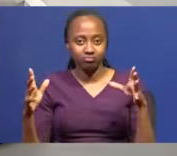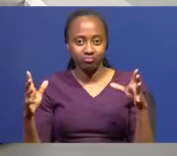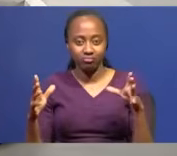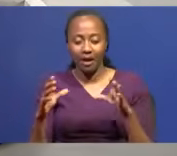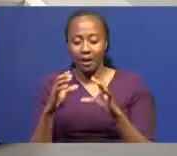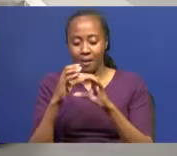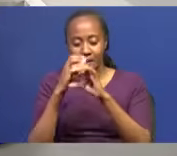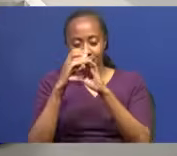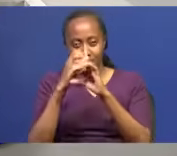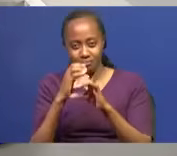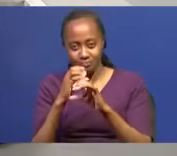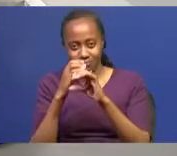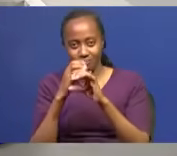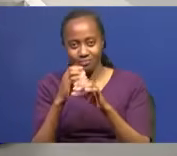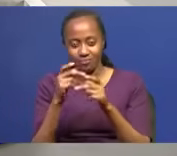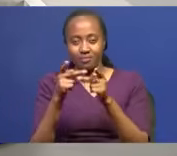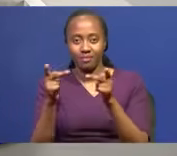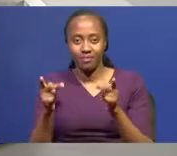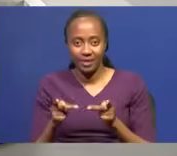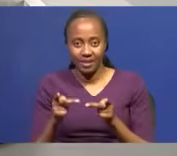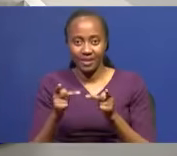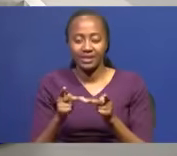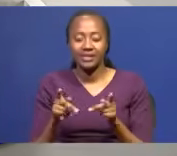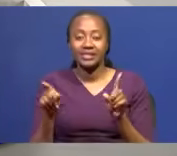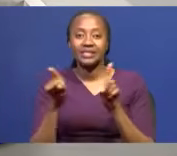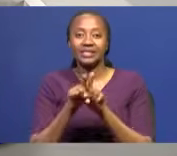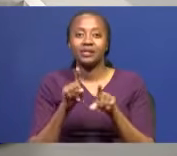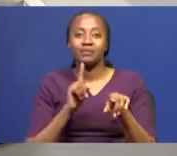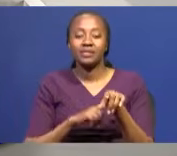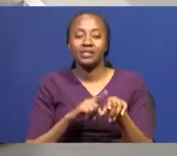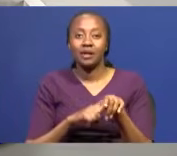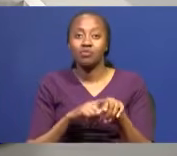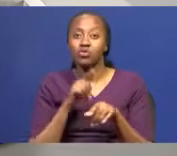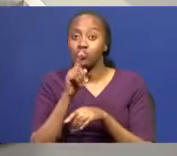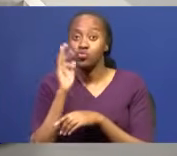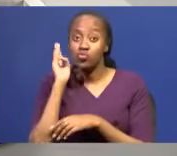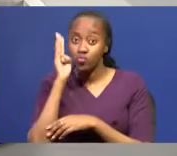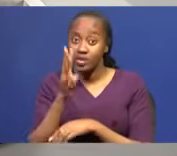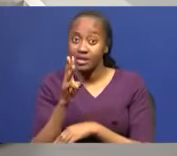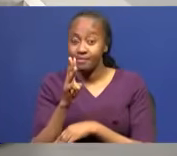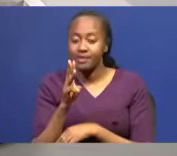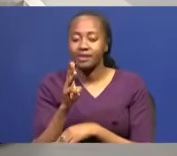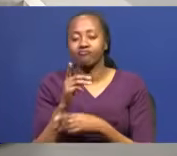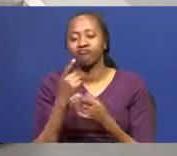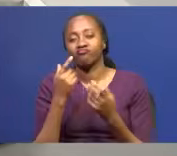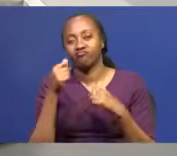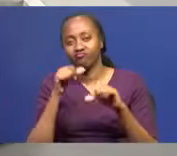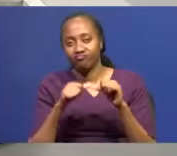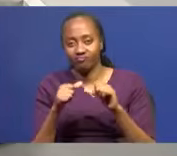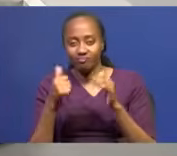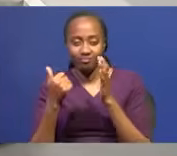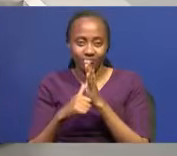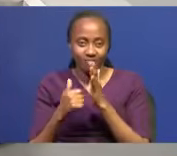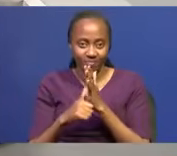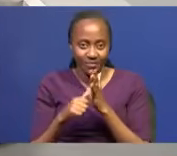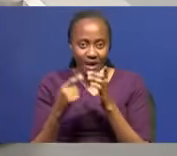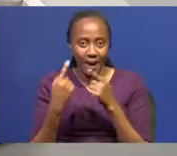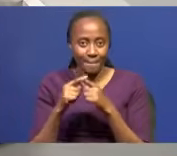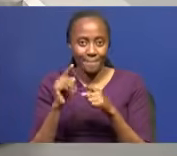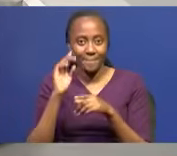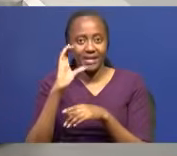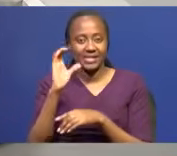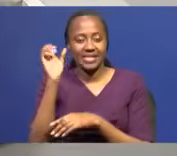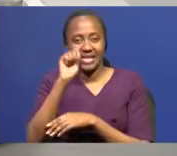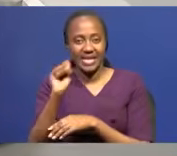here in Nairobi, Kenya. Plus, you will be prosecuted. Interior Cabinet Secretary Kipchumba Murkomen